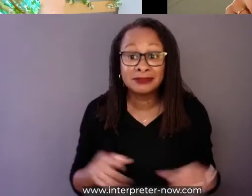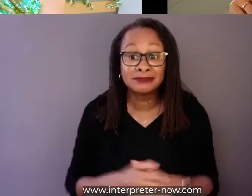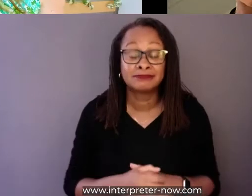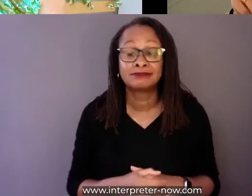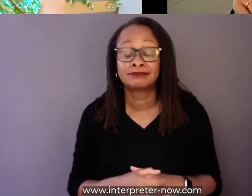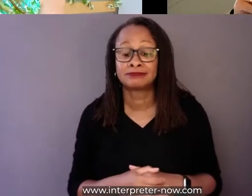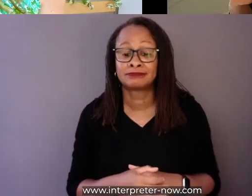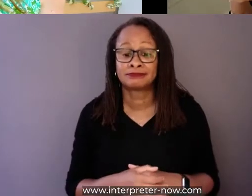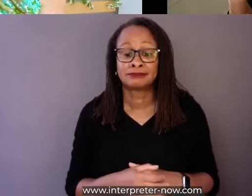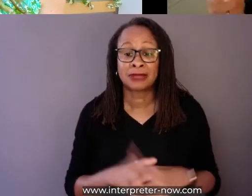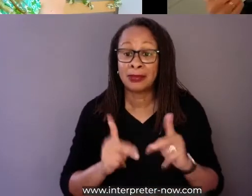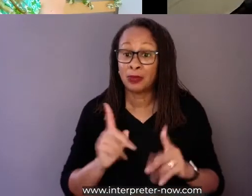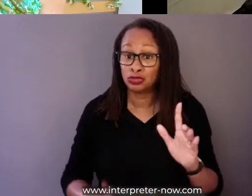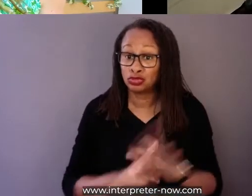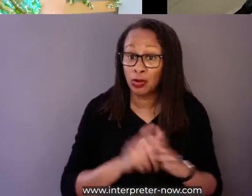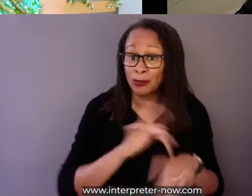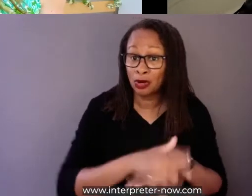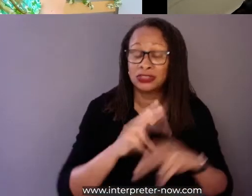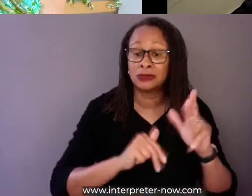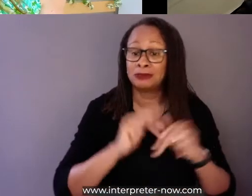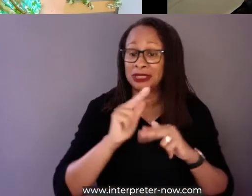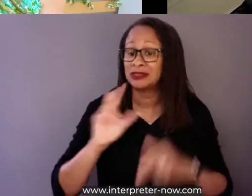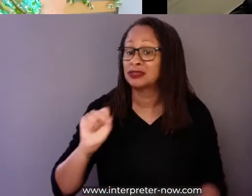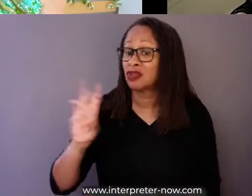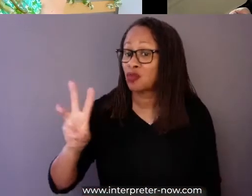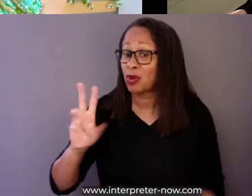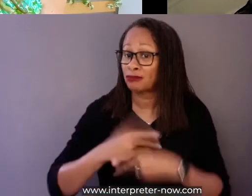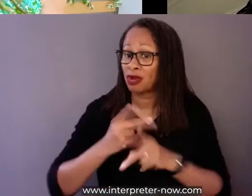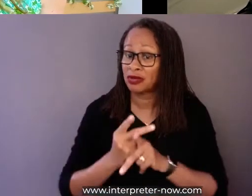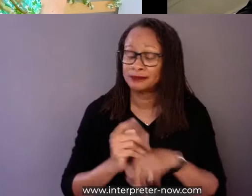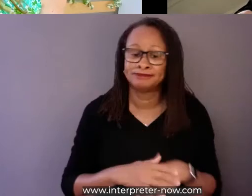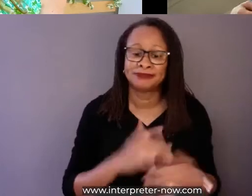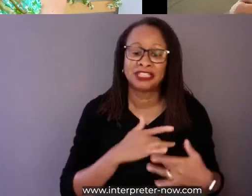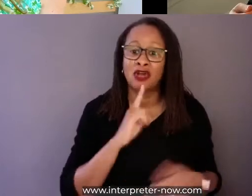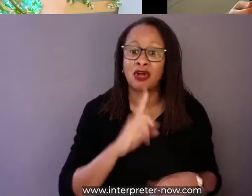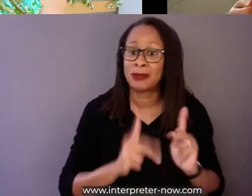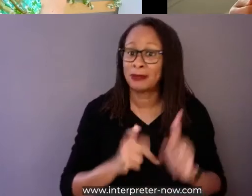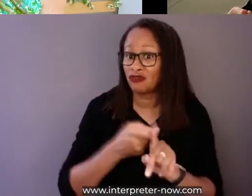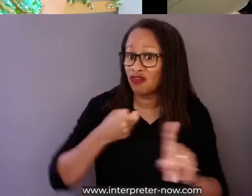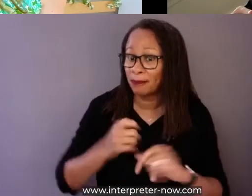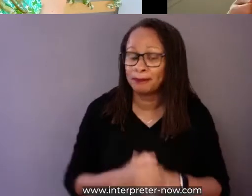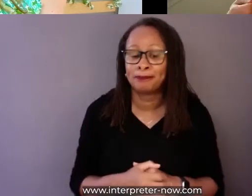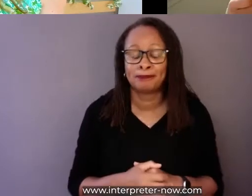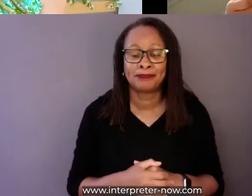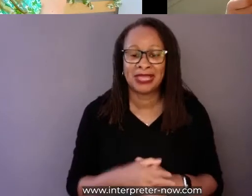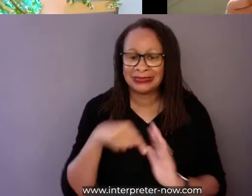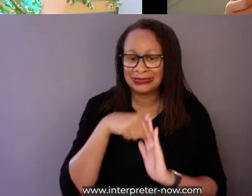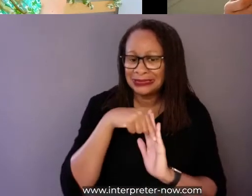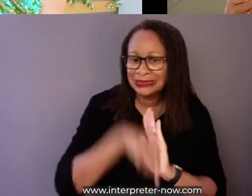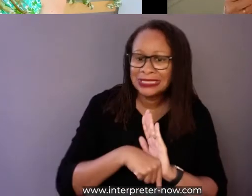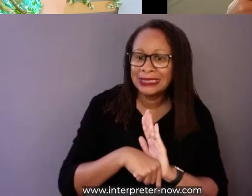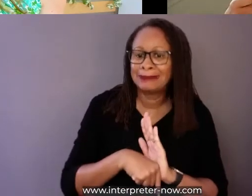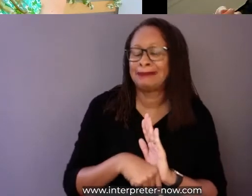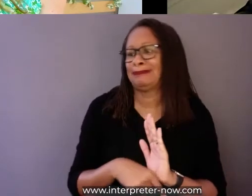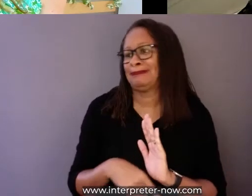are early coming on to build a software product, I'm talking about technology here, are the folks that come from, you know, deeply,